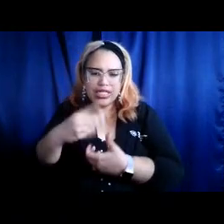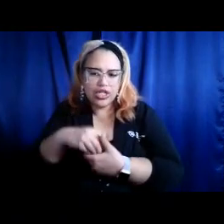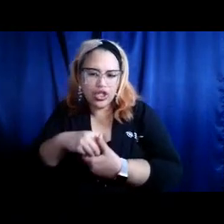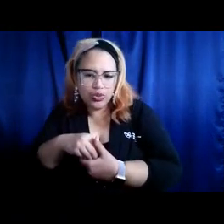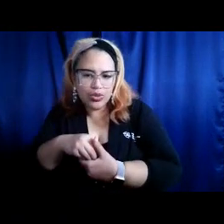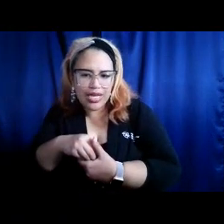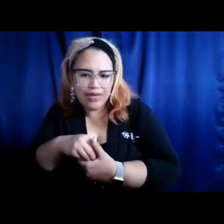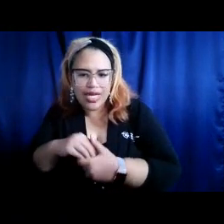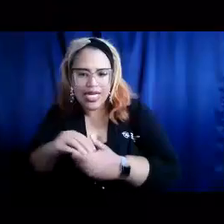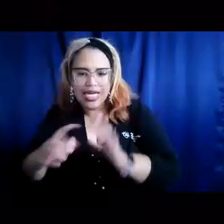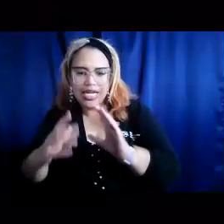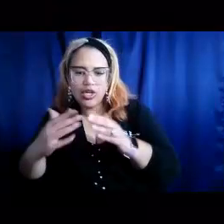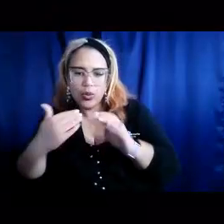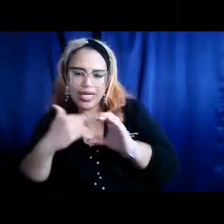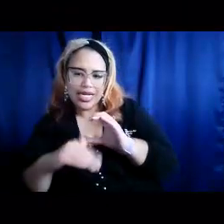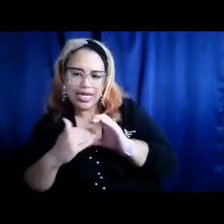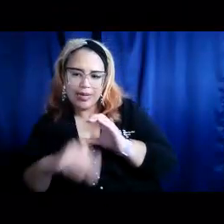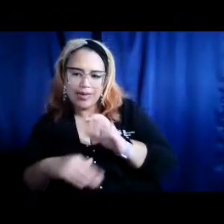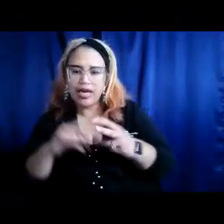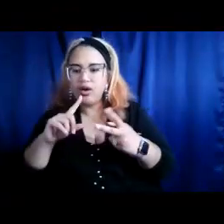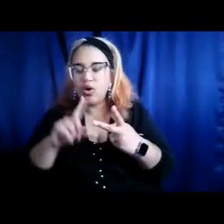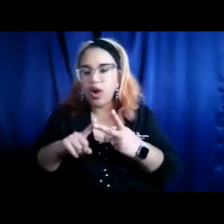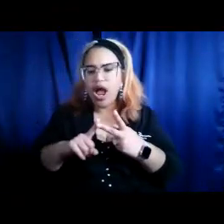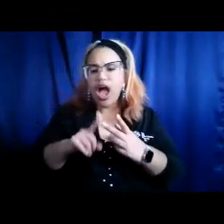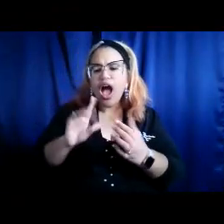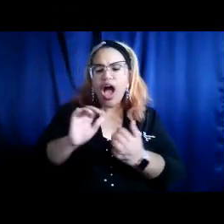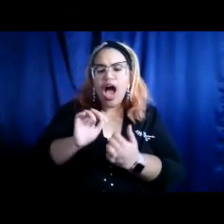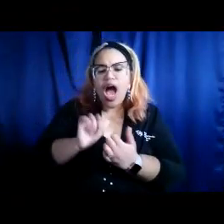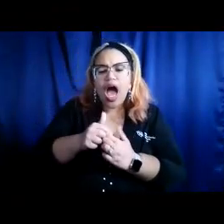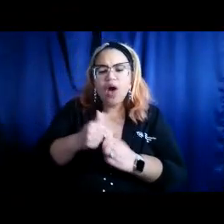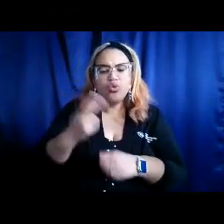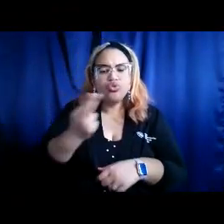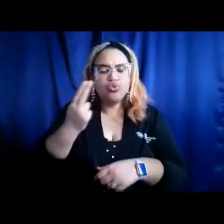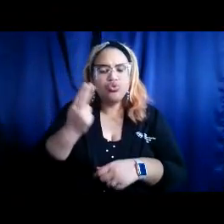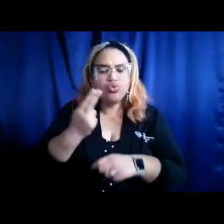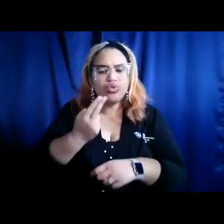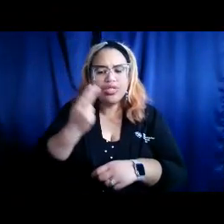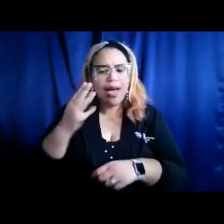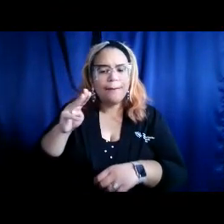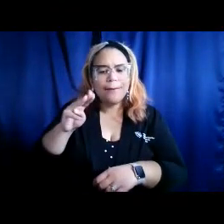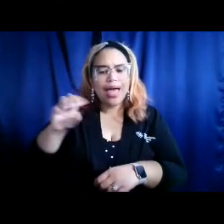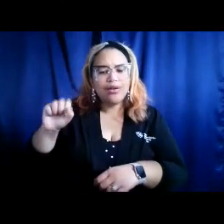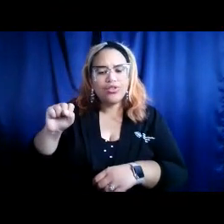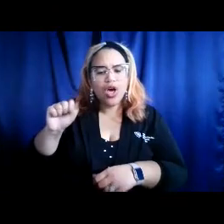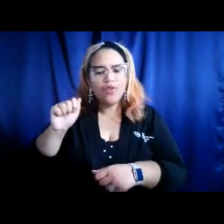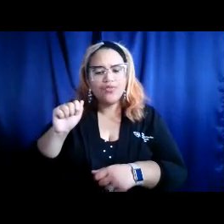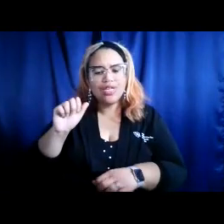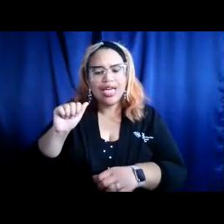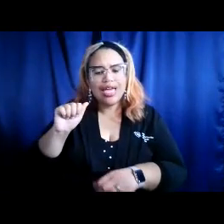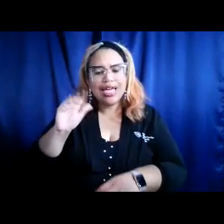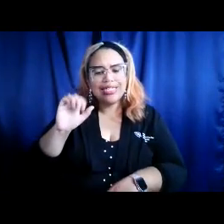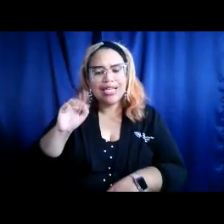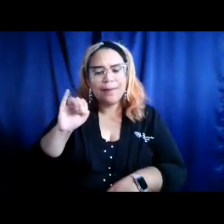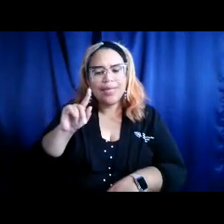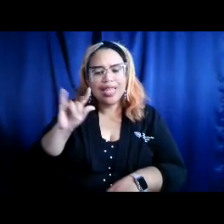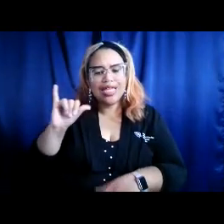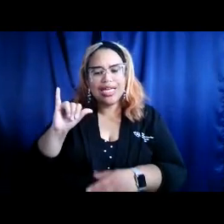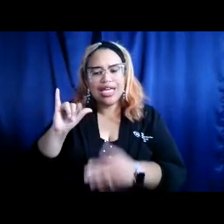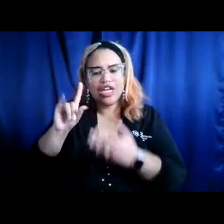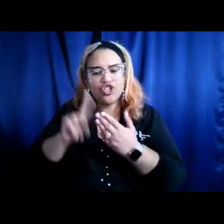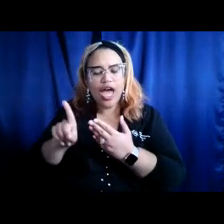person-first language like person with a disability instead of disabled person, and avoiding outdated or